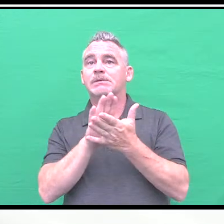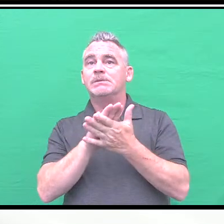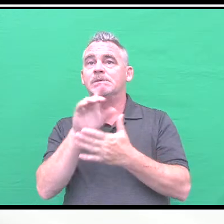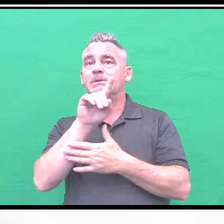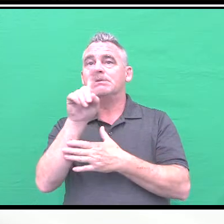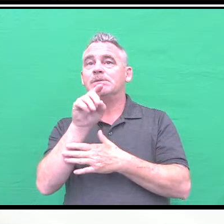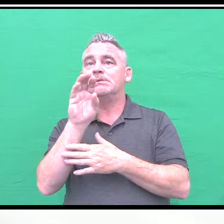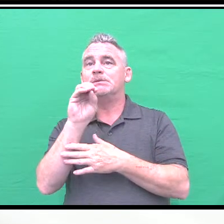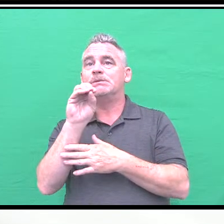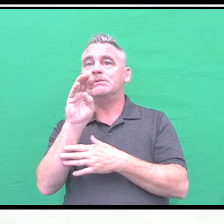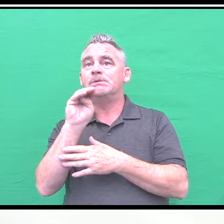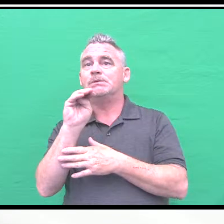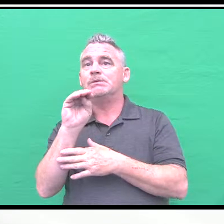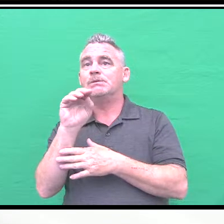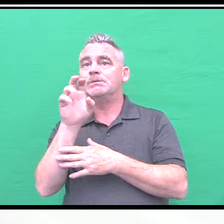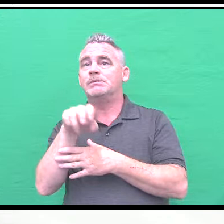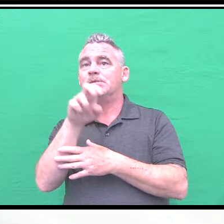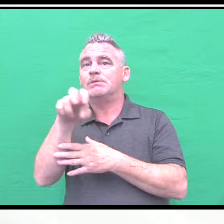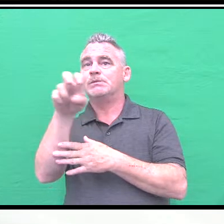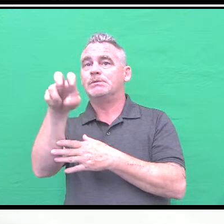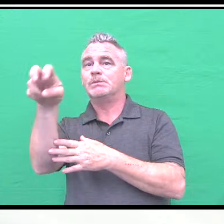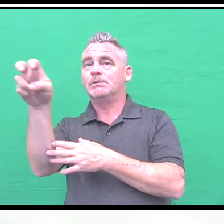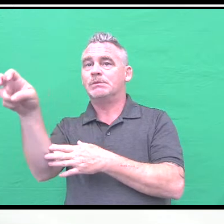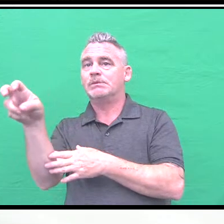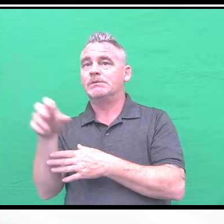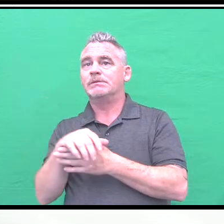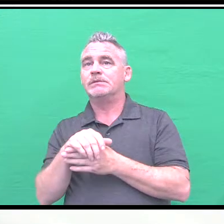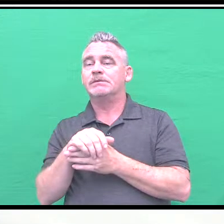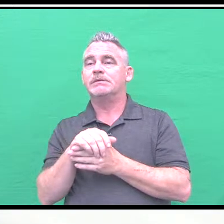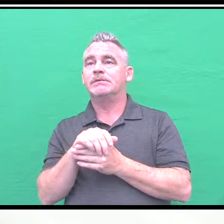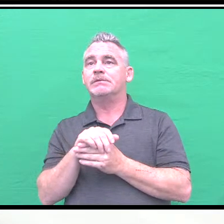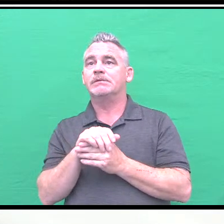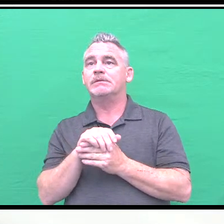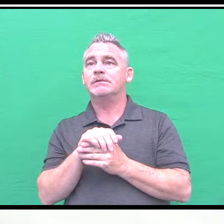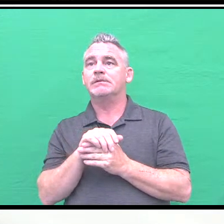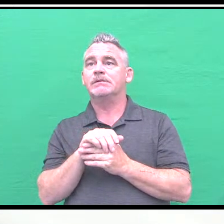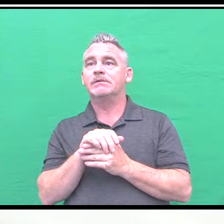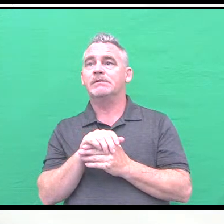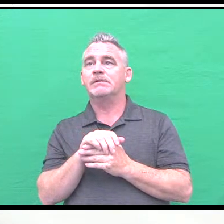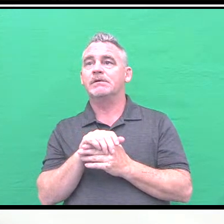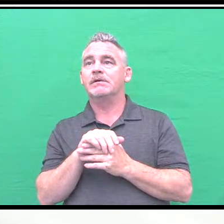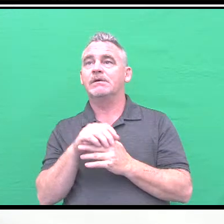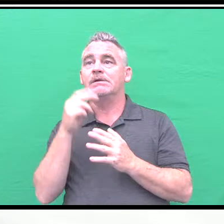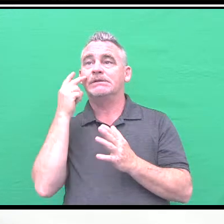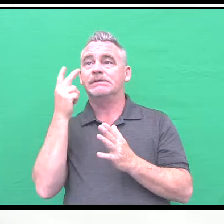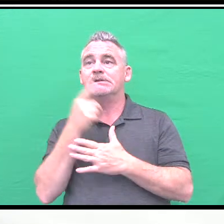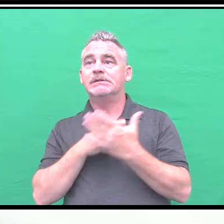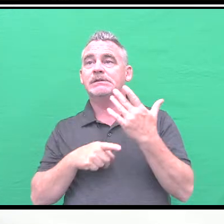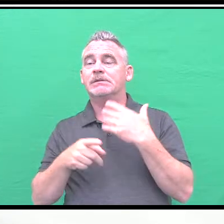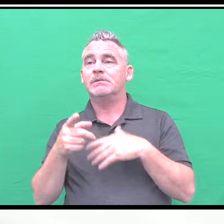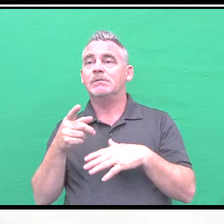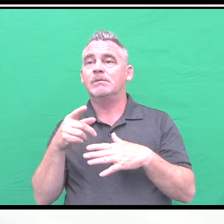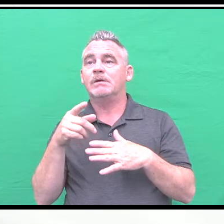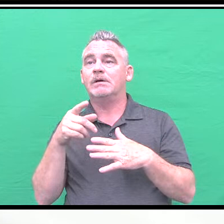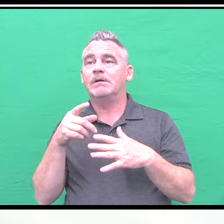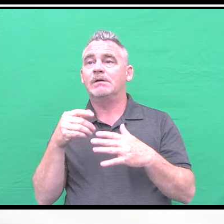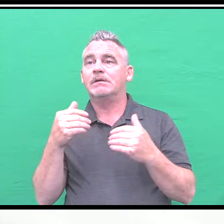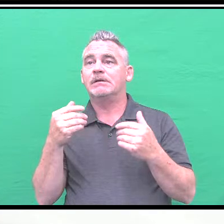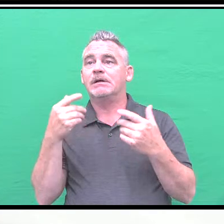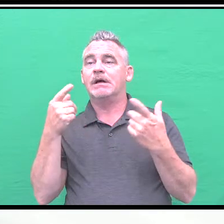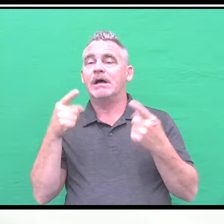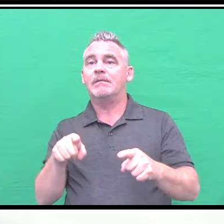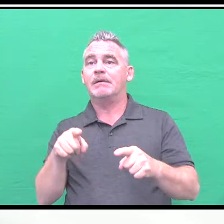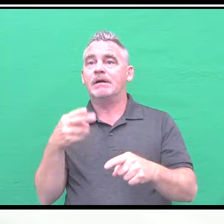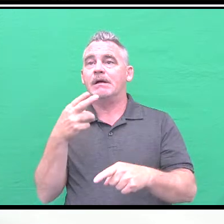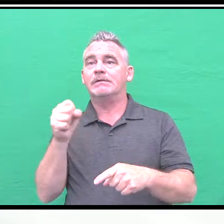Data students gave 3-day-long tours of their academies by showcasing what we have to bring to middle school students. And they're also